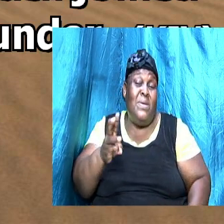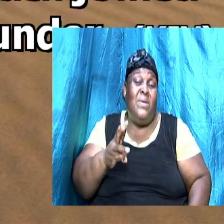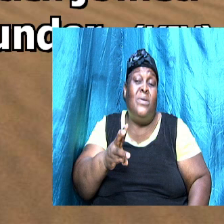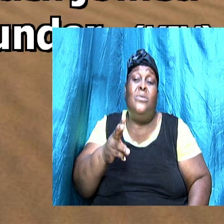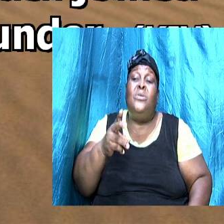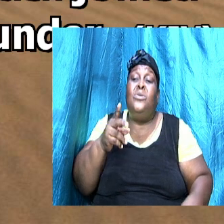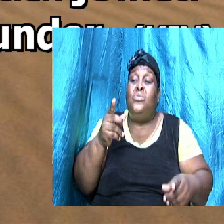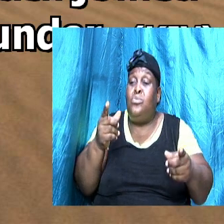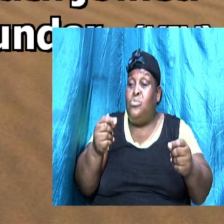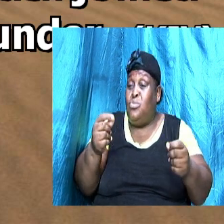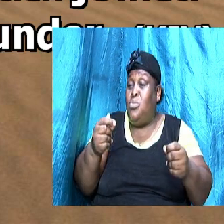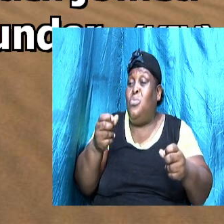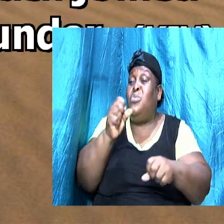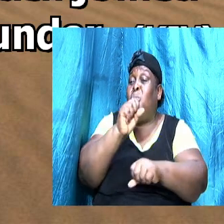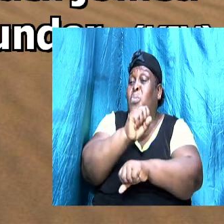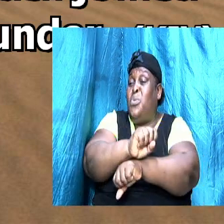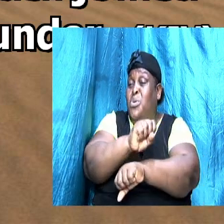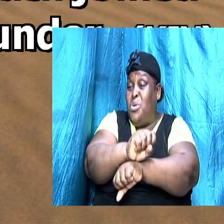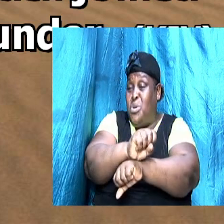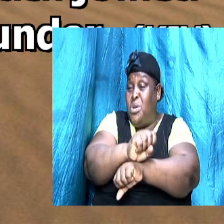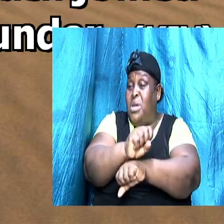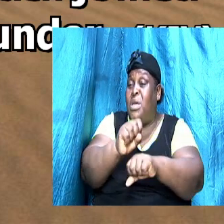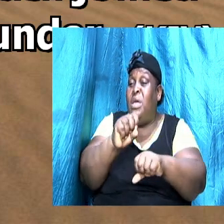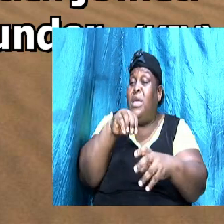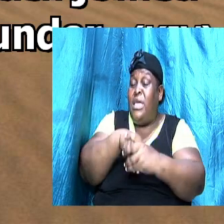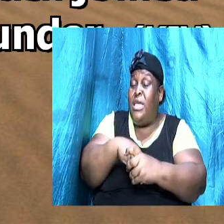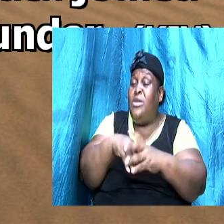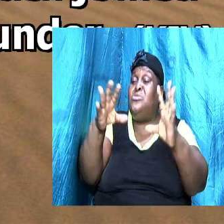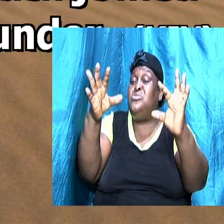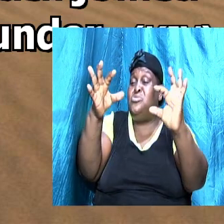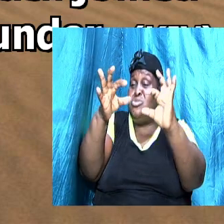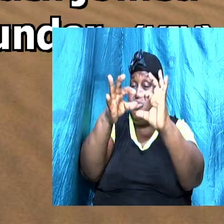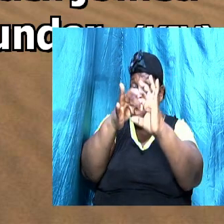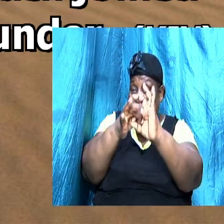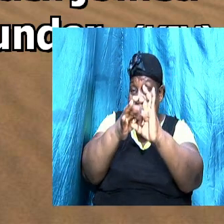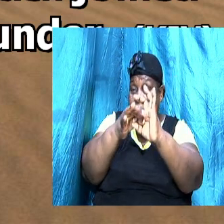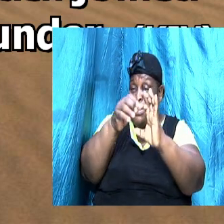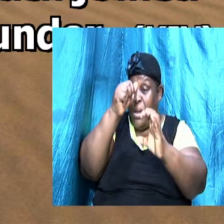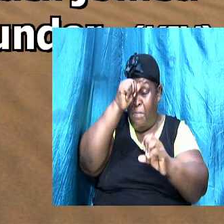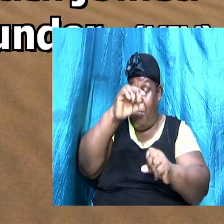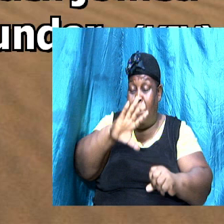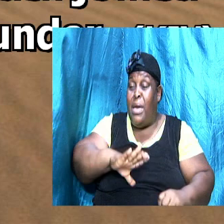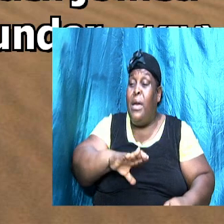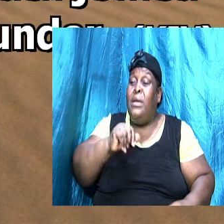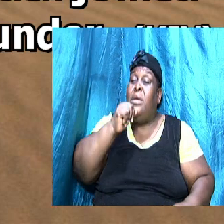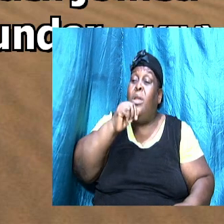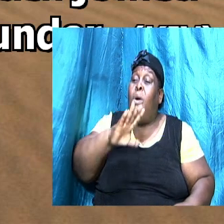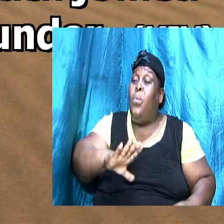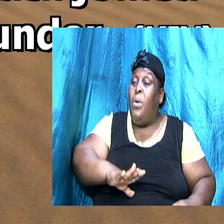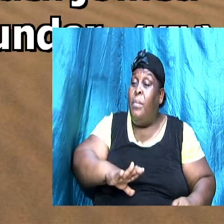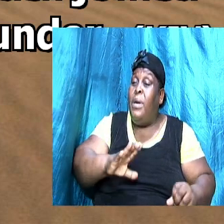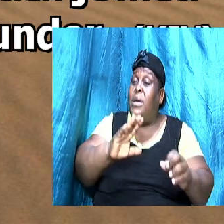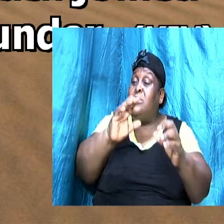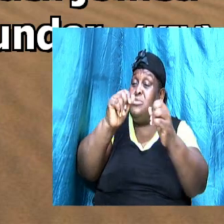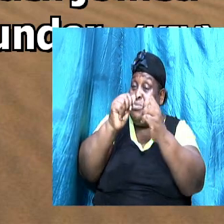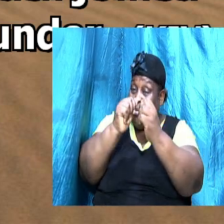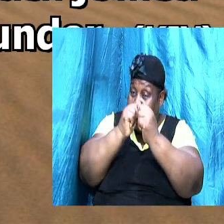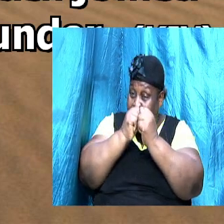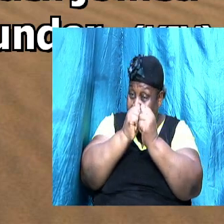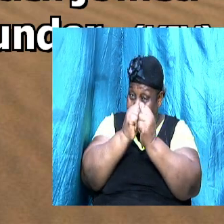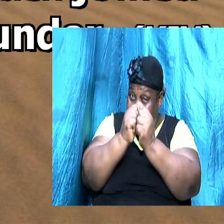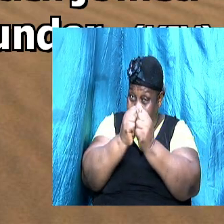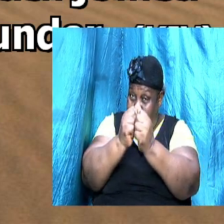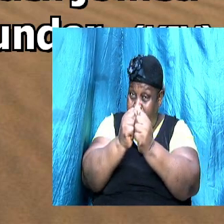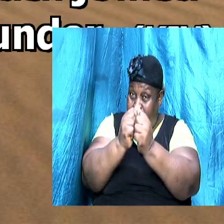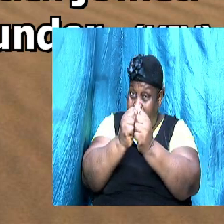does the work in joining them together. And this thing that we have,